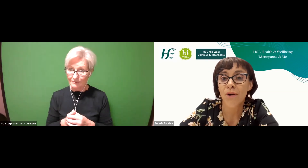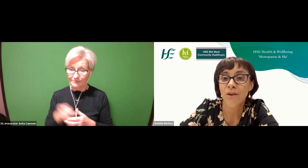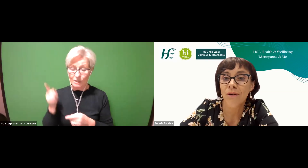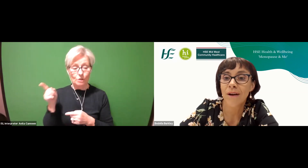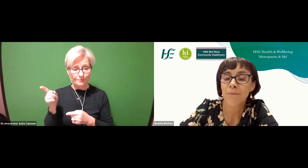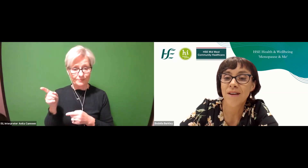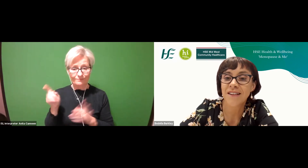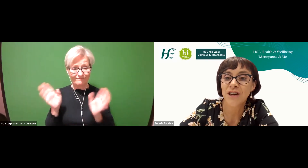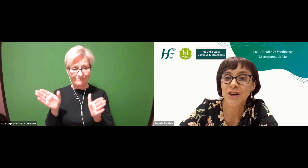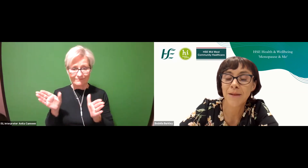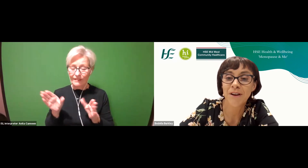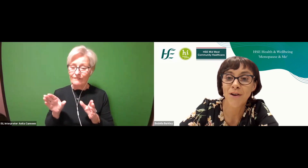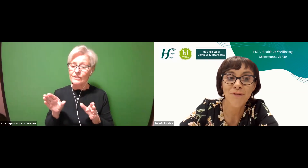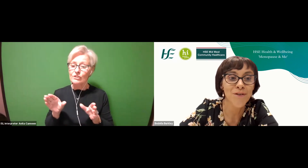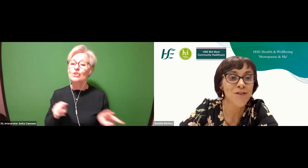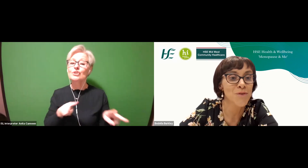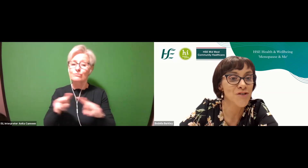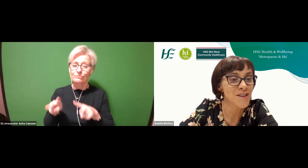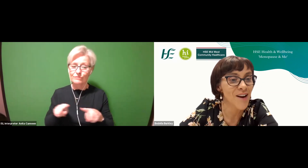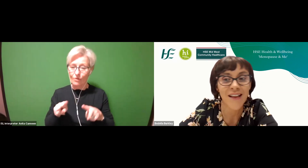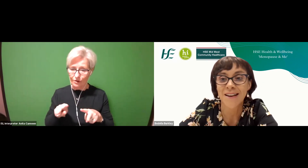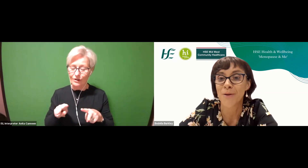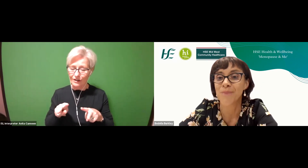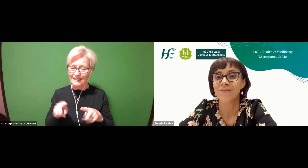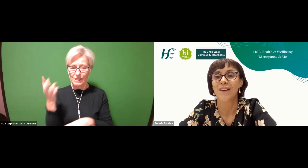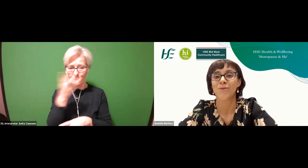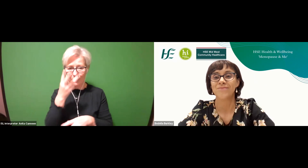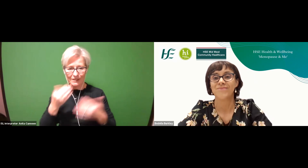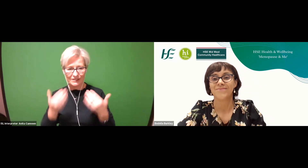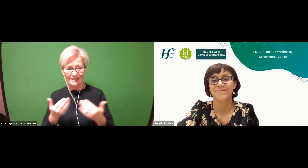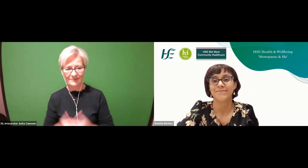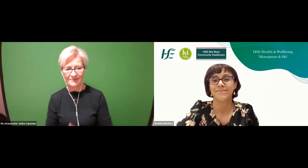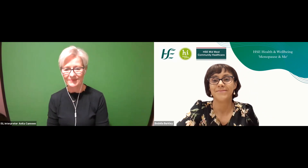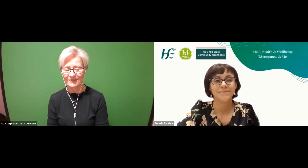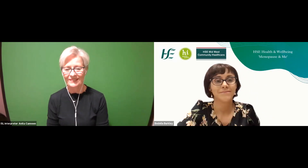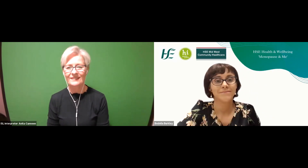recorded her presentation a little bit earlier for us, so we're just going to start that now. Thank you.